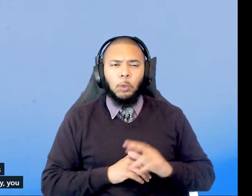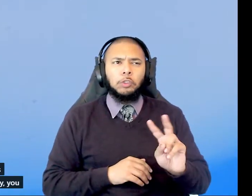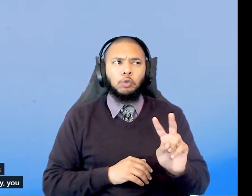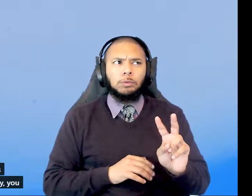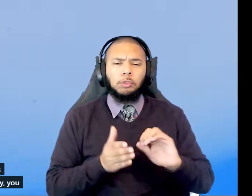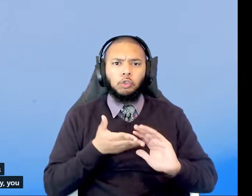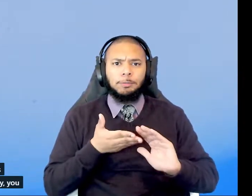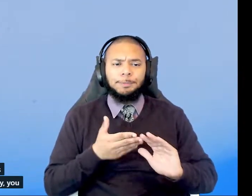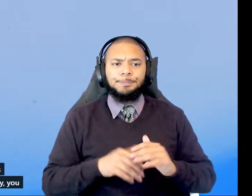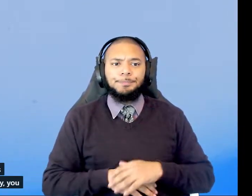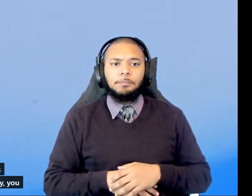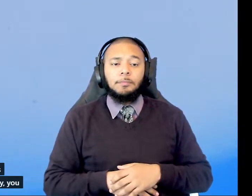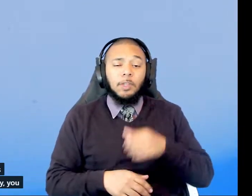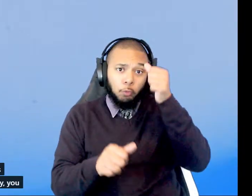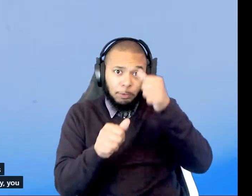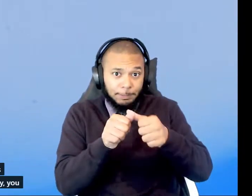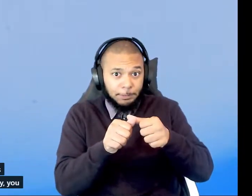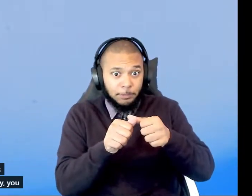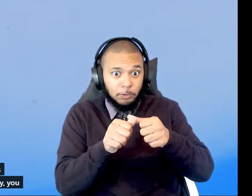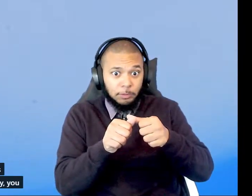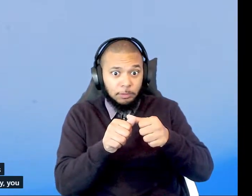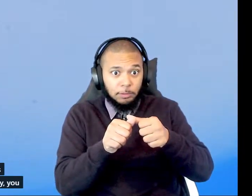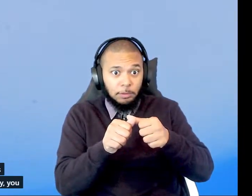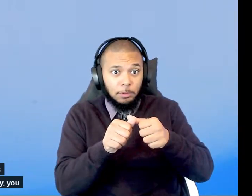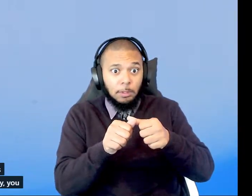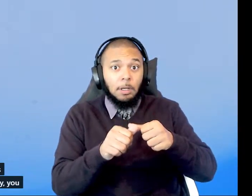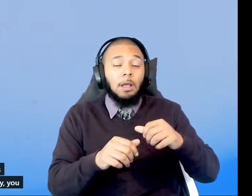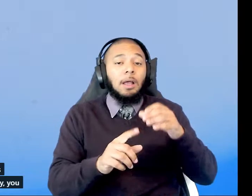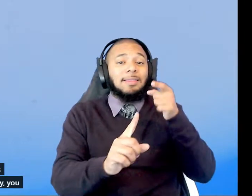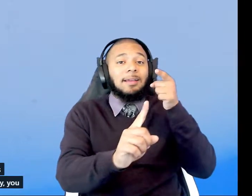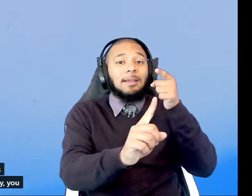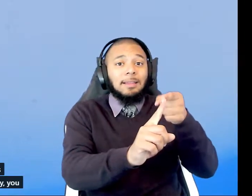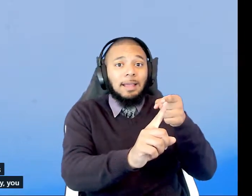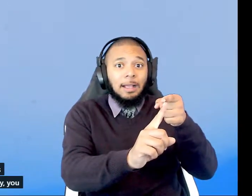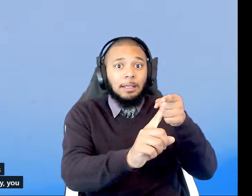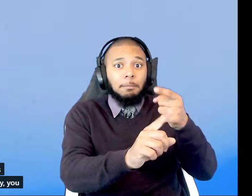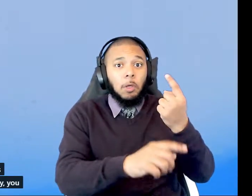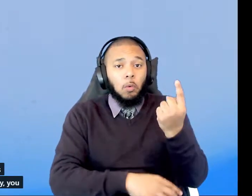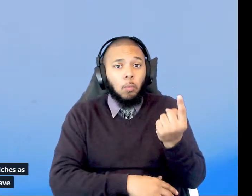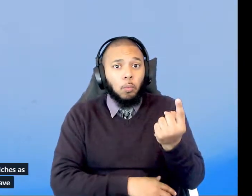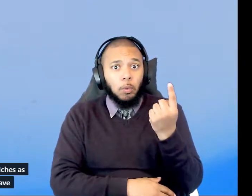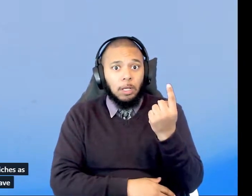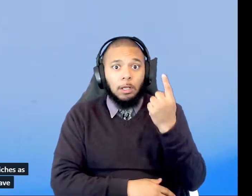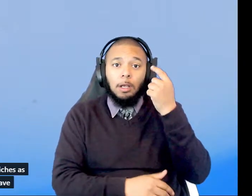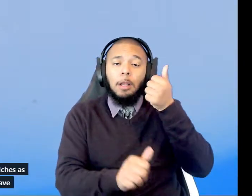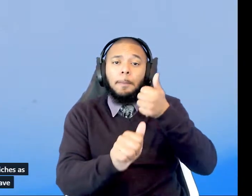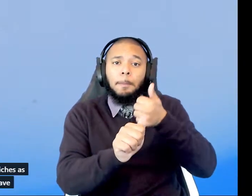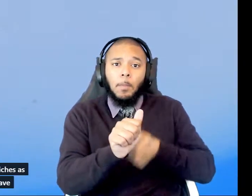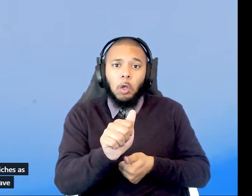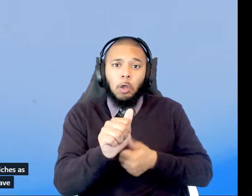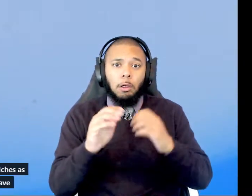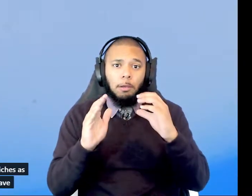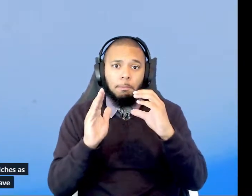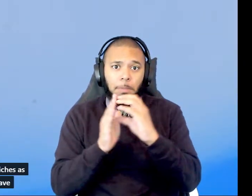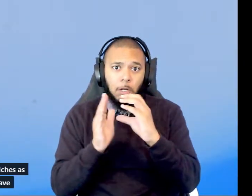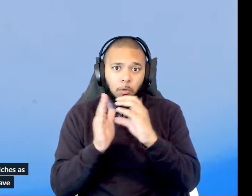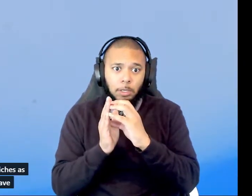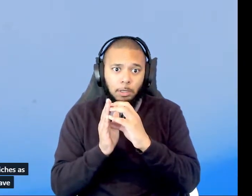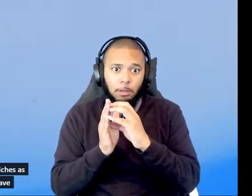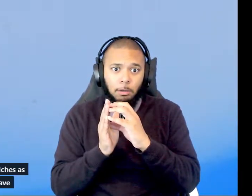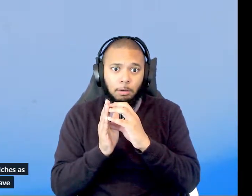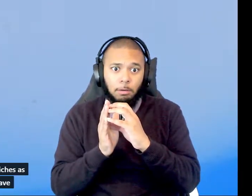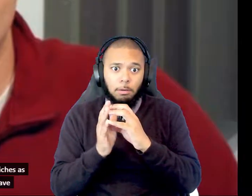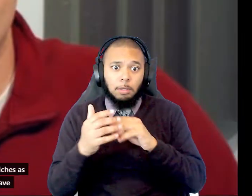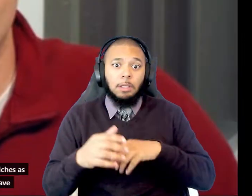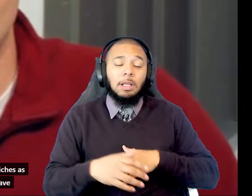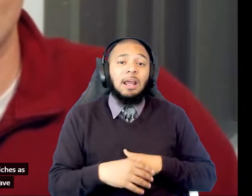note, there's only one claim per paragraph, okay? You can have as many argument sandwiches as you would